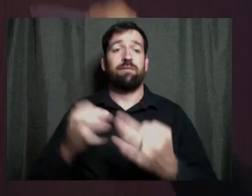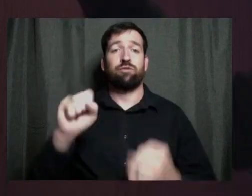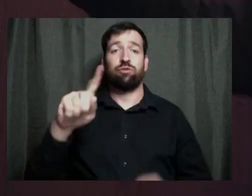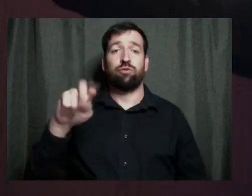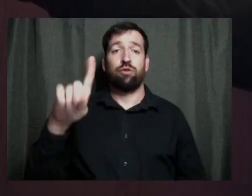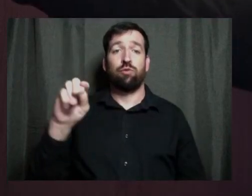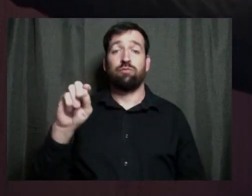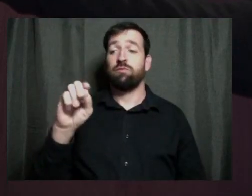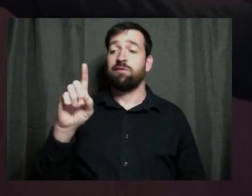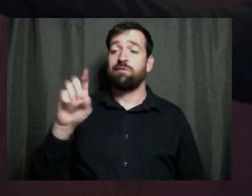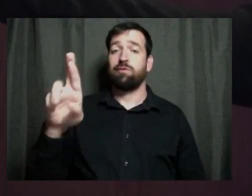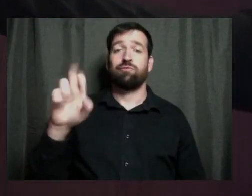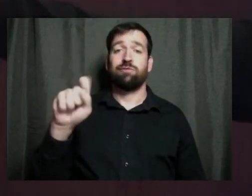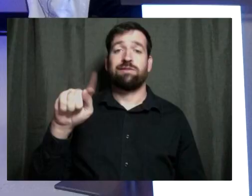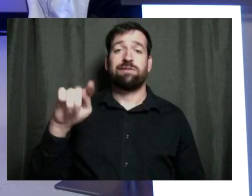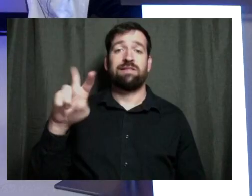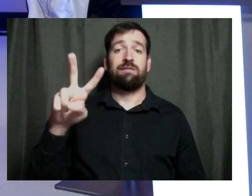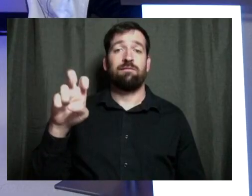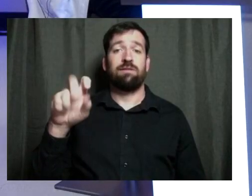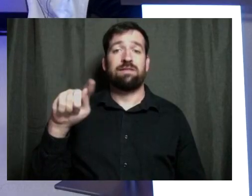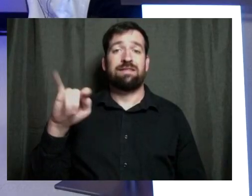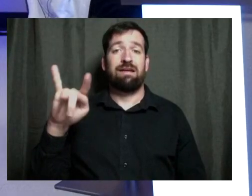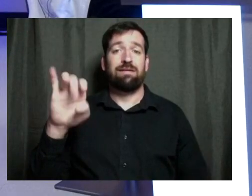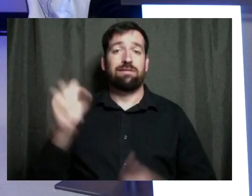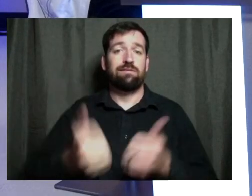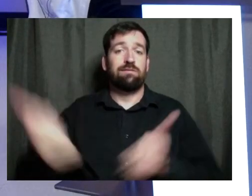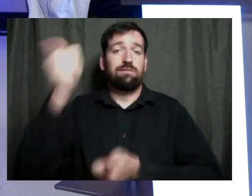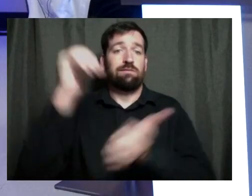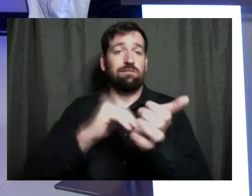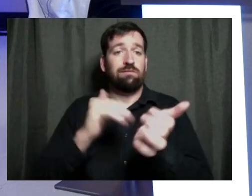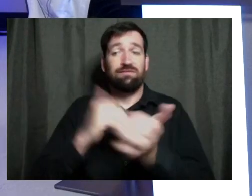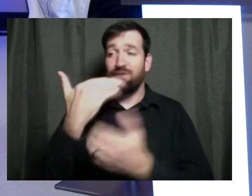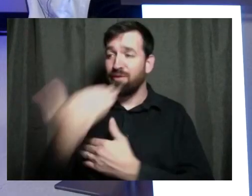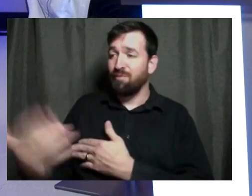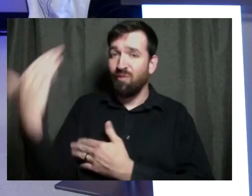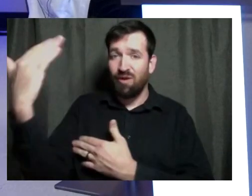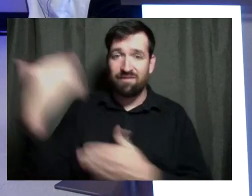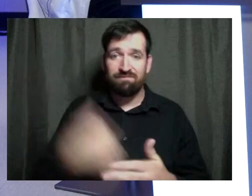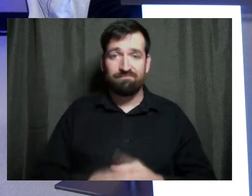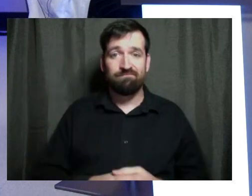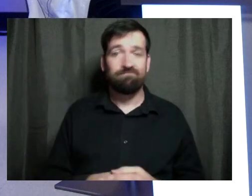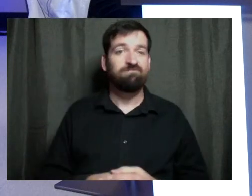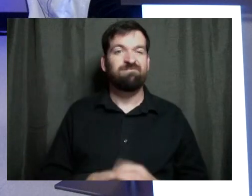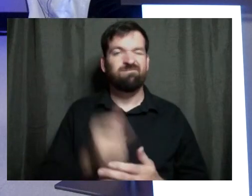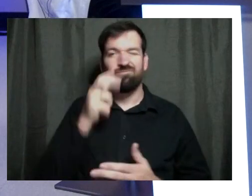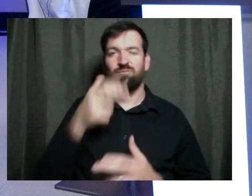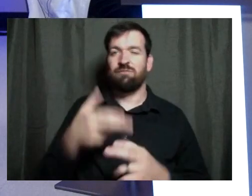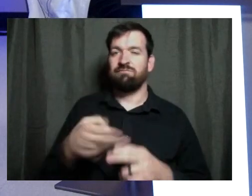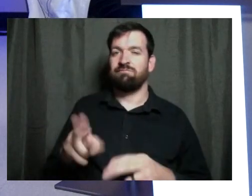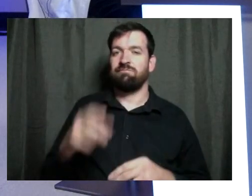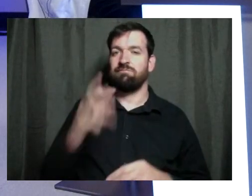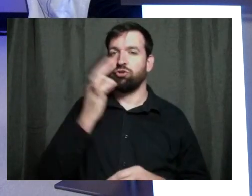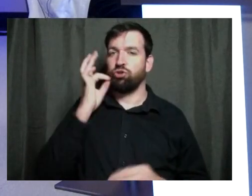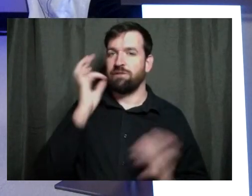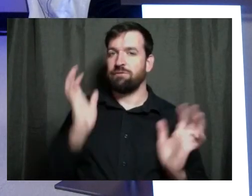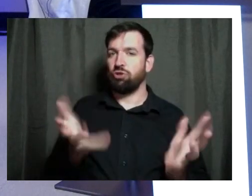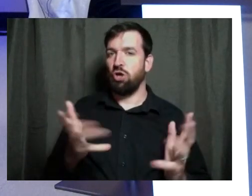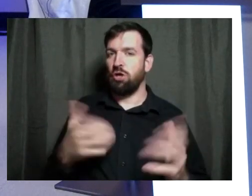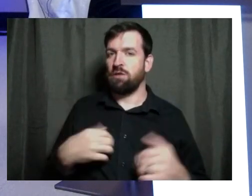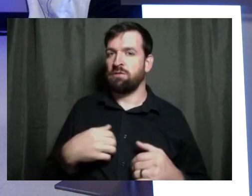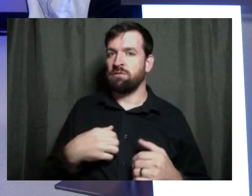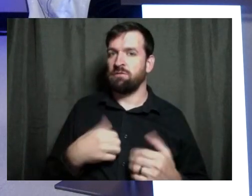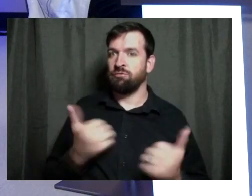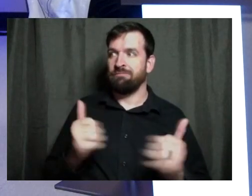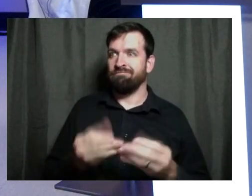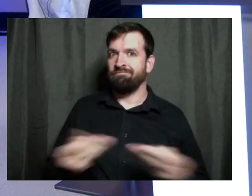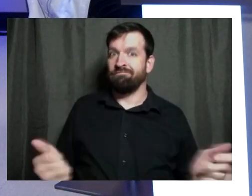Stites, right over here to my right. Good morning. Good morning. All right. We'll do a little Chiefs talk, get it out of our system here in just a We're moment. But we do have a good